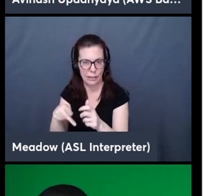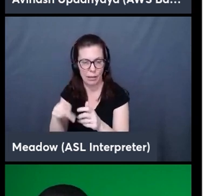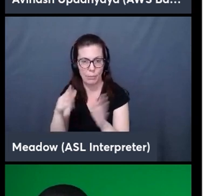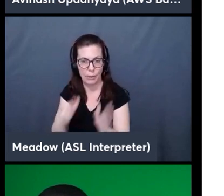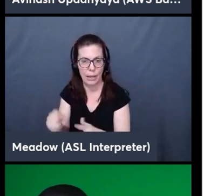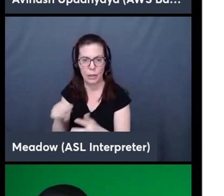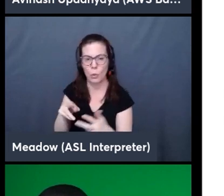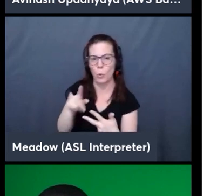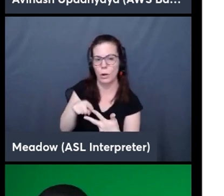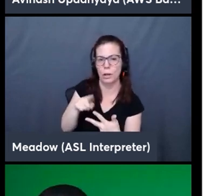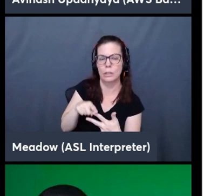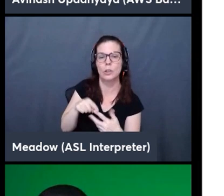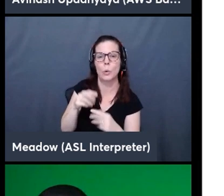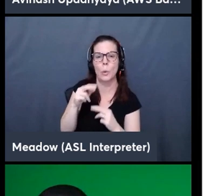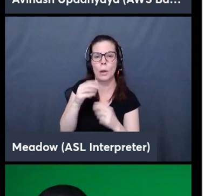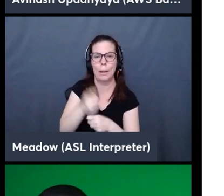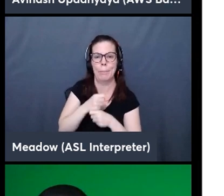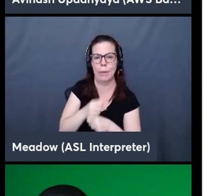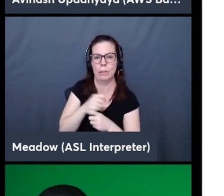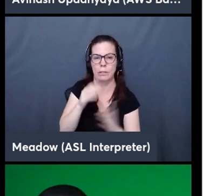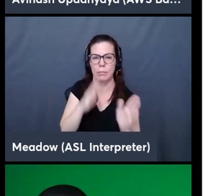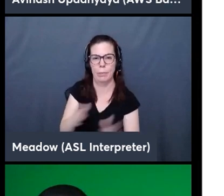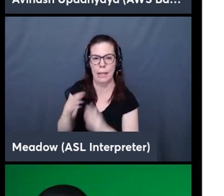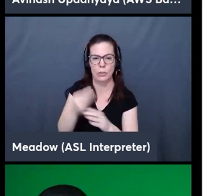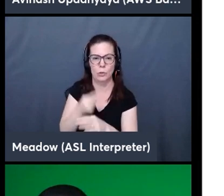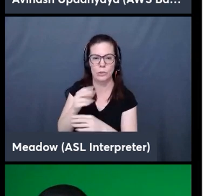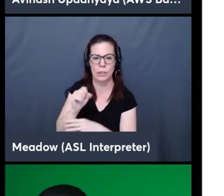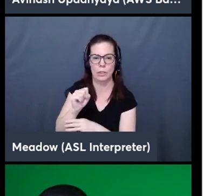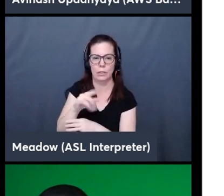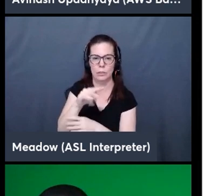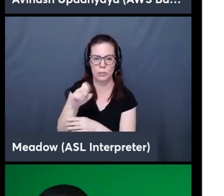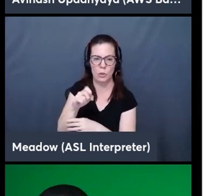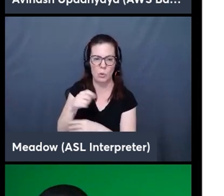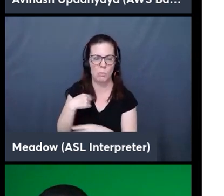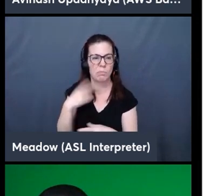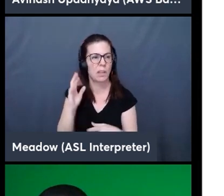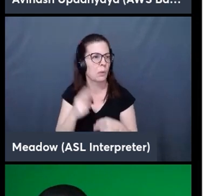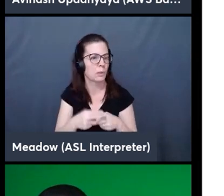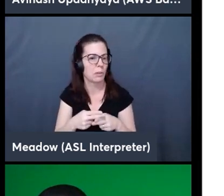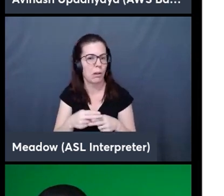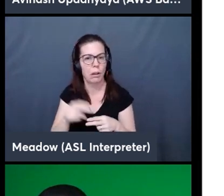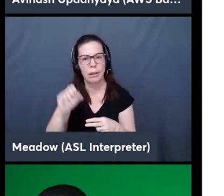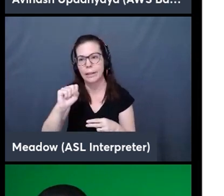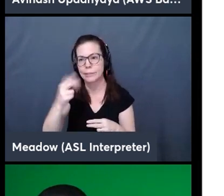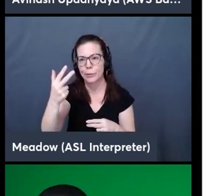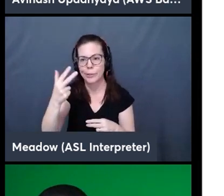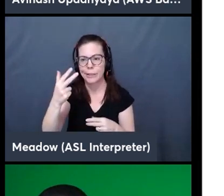using our console. So let me build a backup plan using the console. I'll call it S3 backup